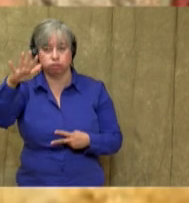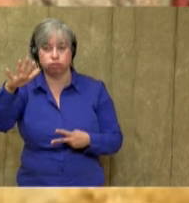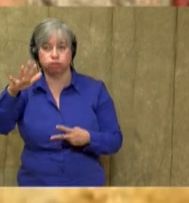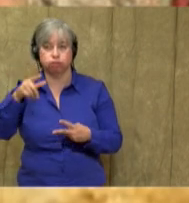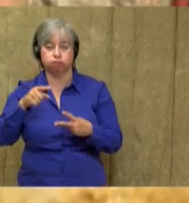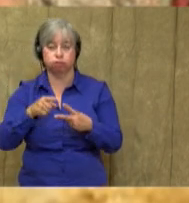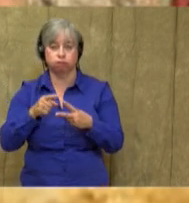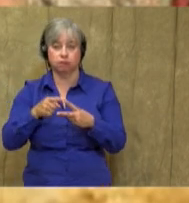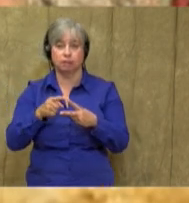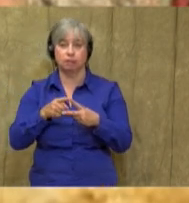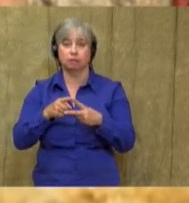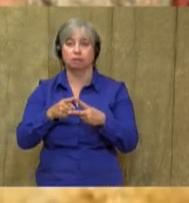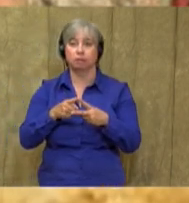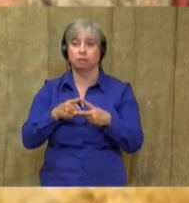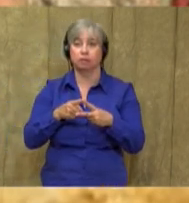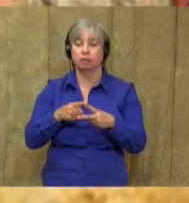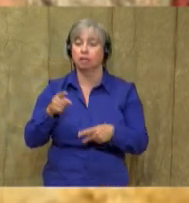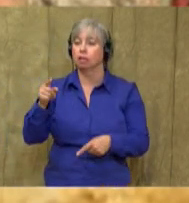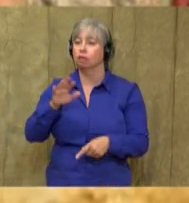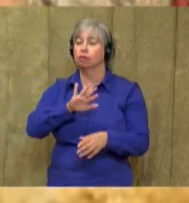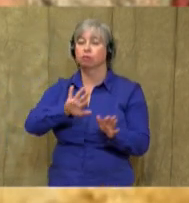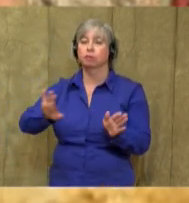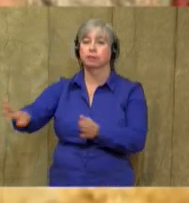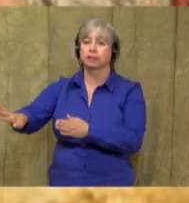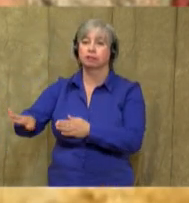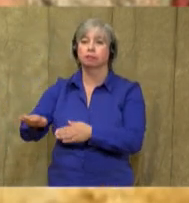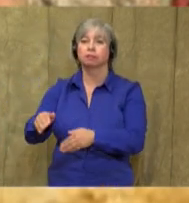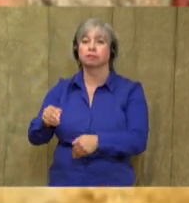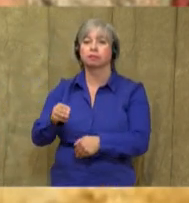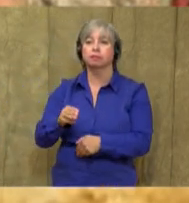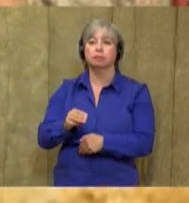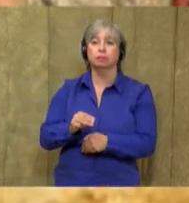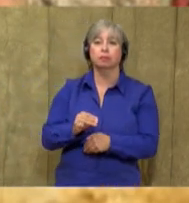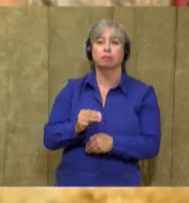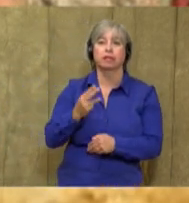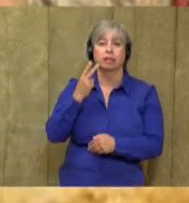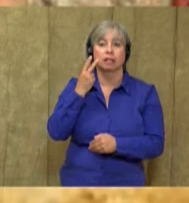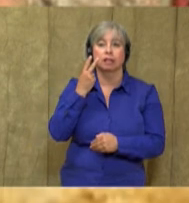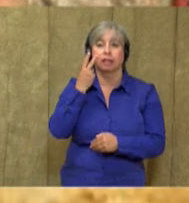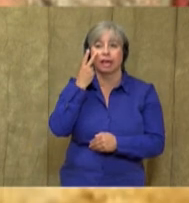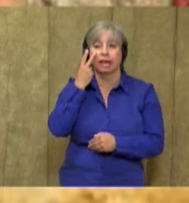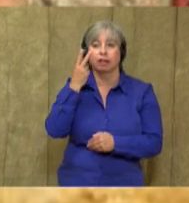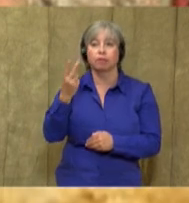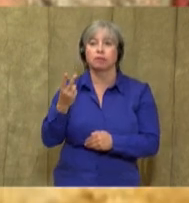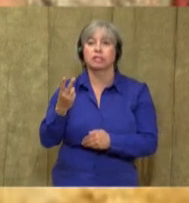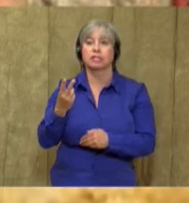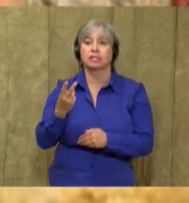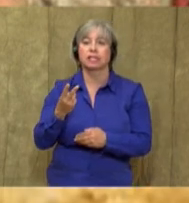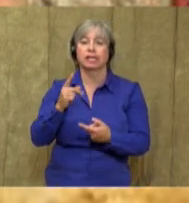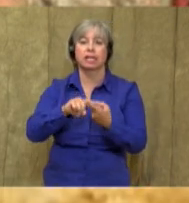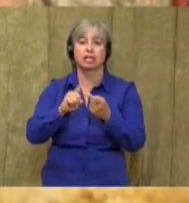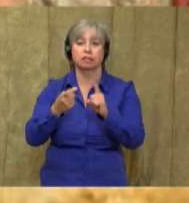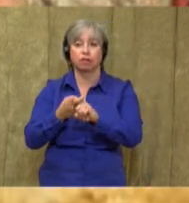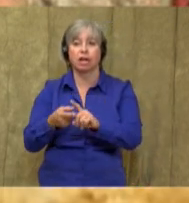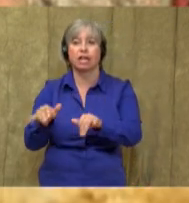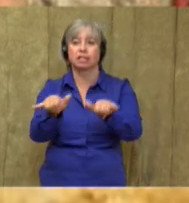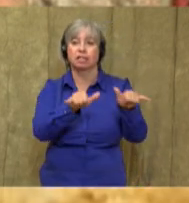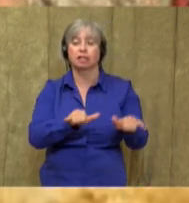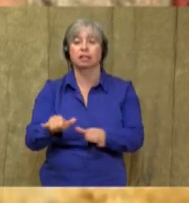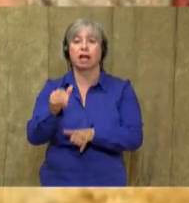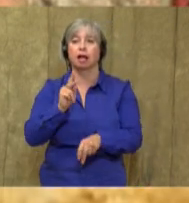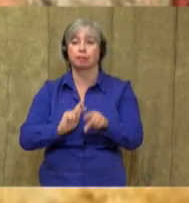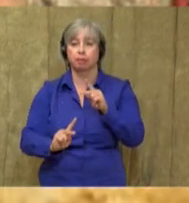talk a few more facts about the Medicis. They are seen as friends of the common people. They take care of their common people,